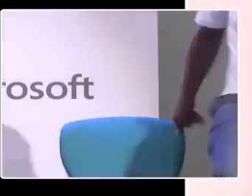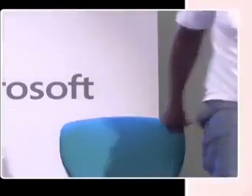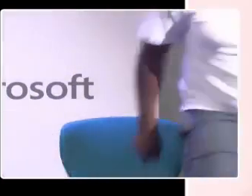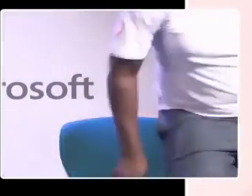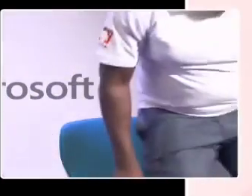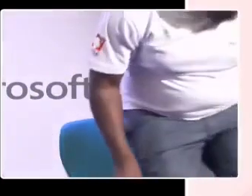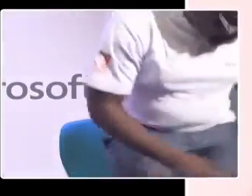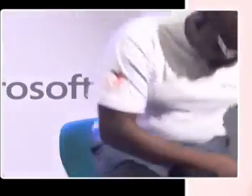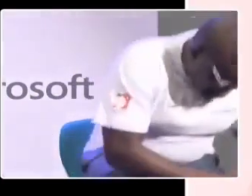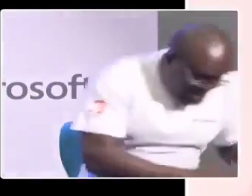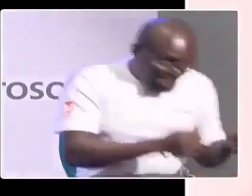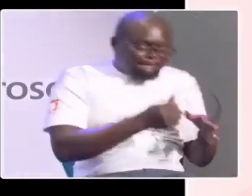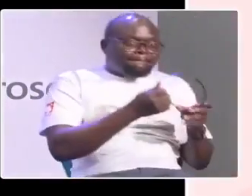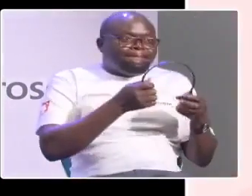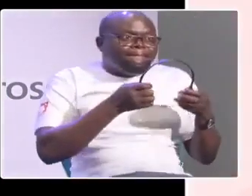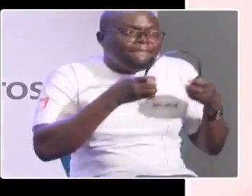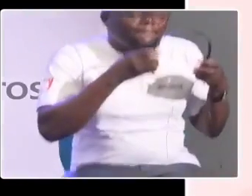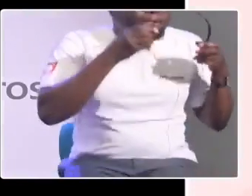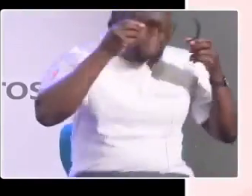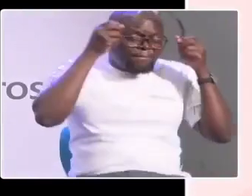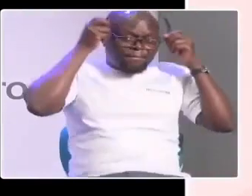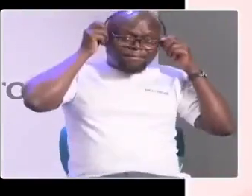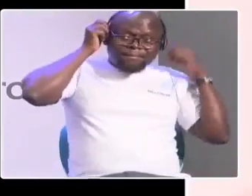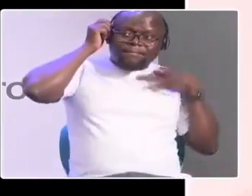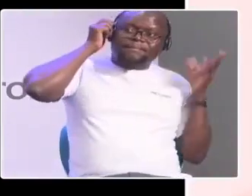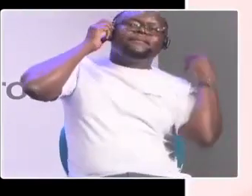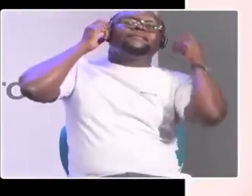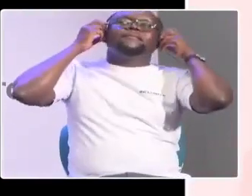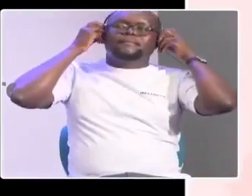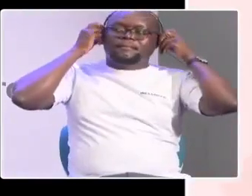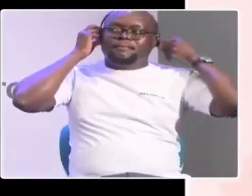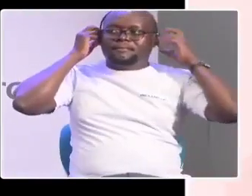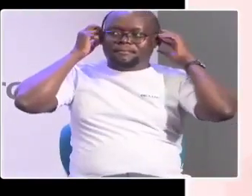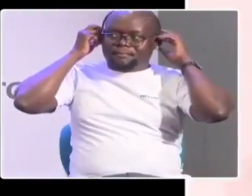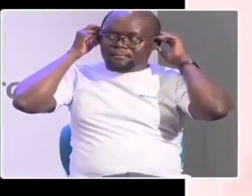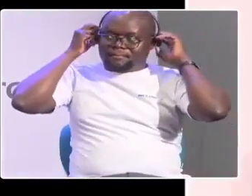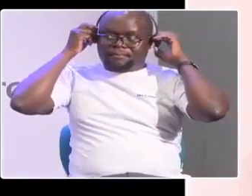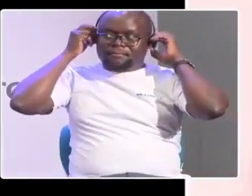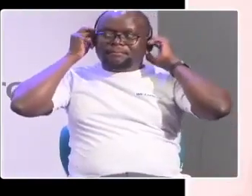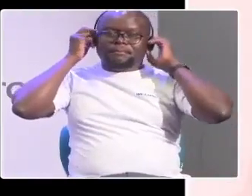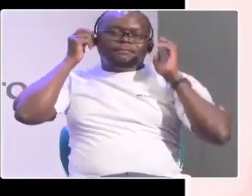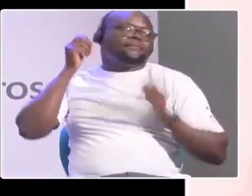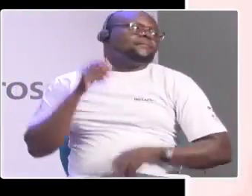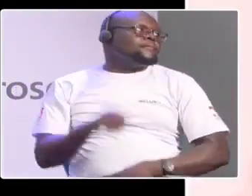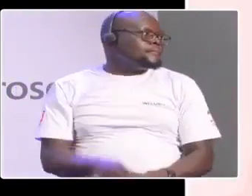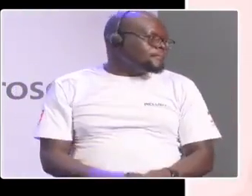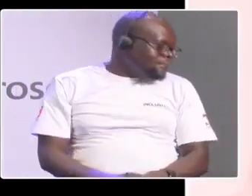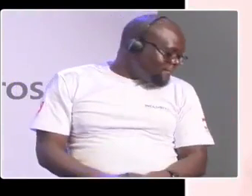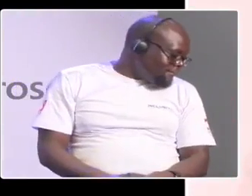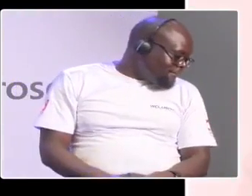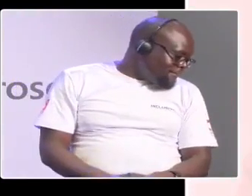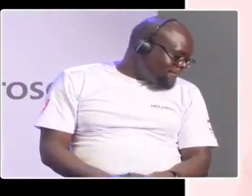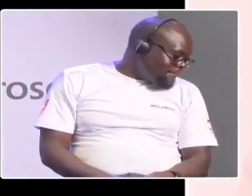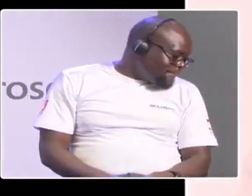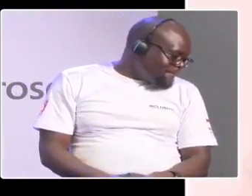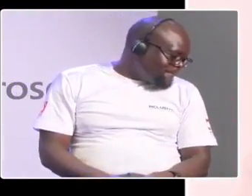Accessibility Discovery Center. And this is a place inside one of our Google engineering buildings that's dedicated towards accessibility and